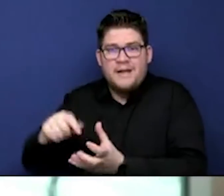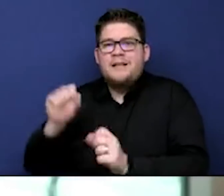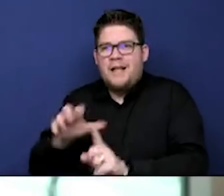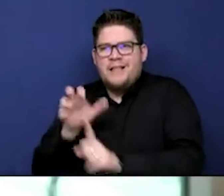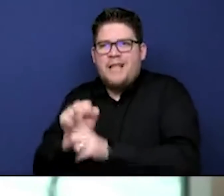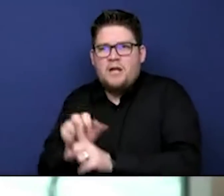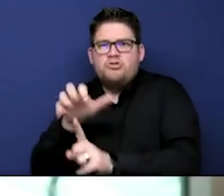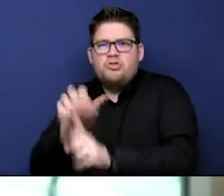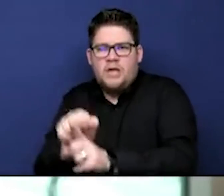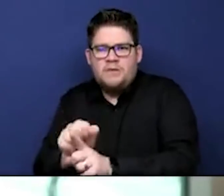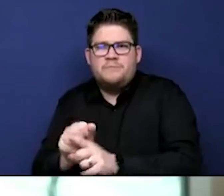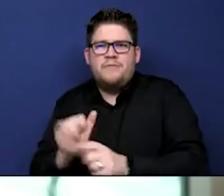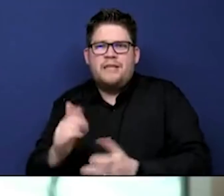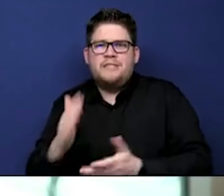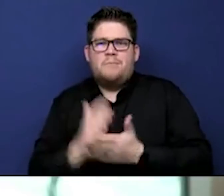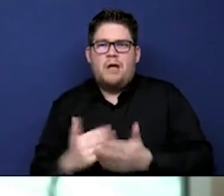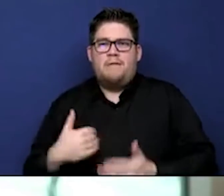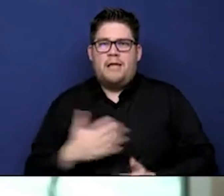focusing on in the coming weeks.